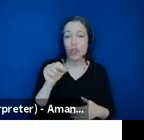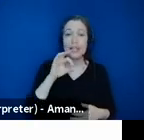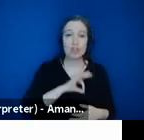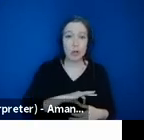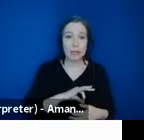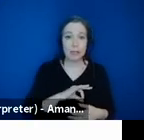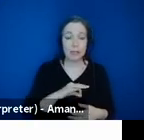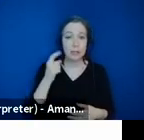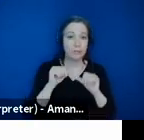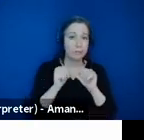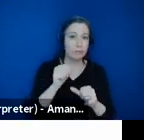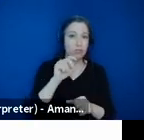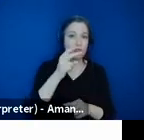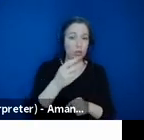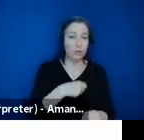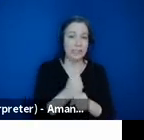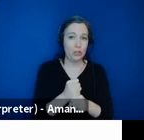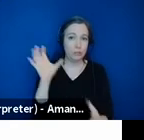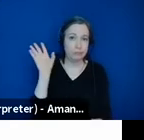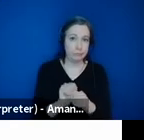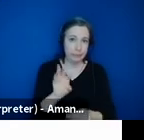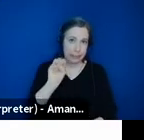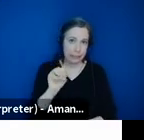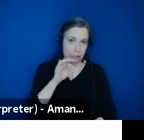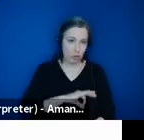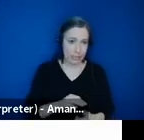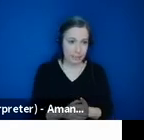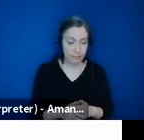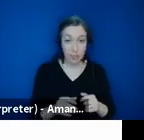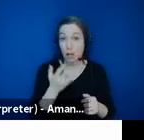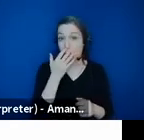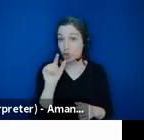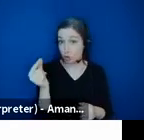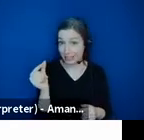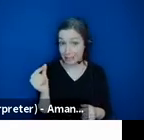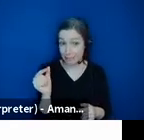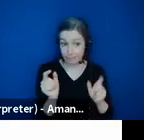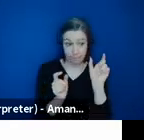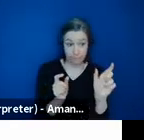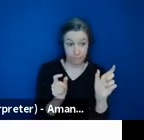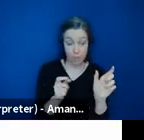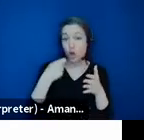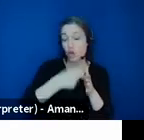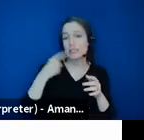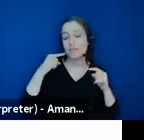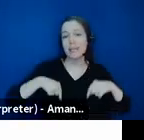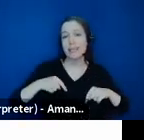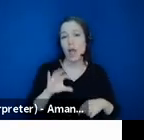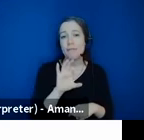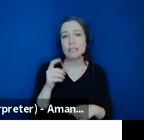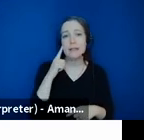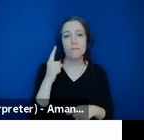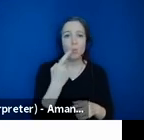credits. So that's kind of how the breakdown works. So the green bar here shows you the cost to attend FCC for one full